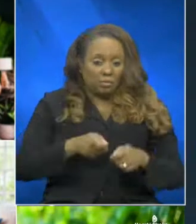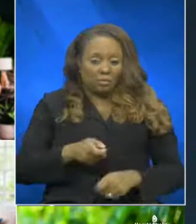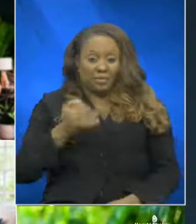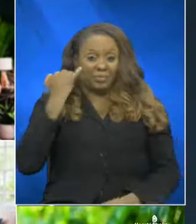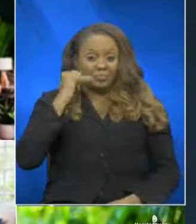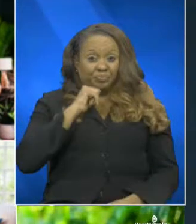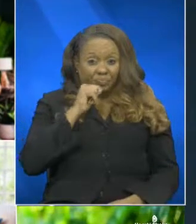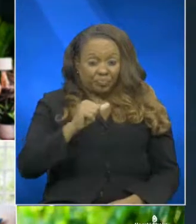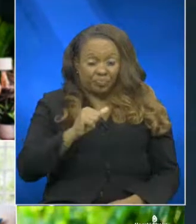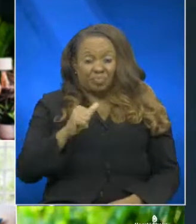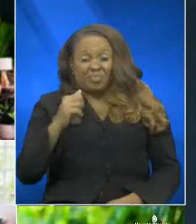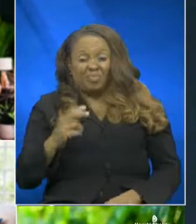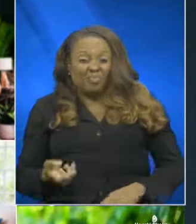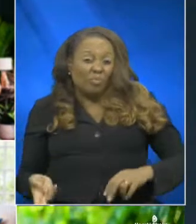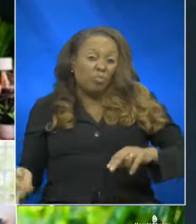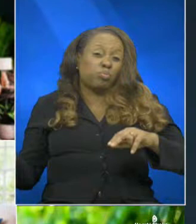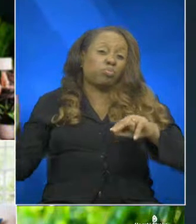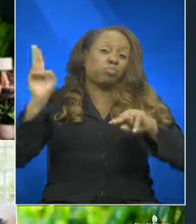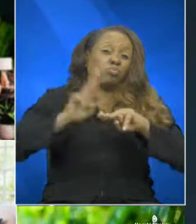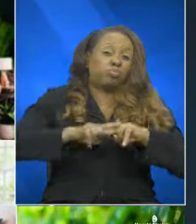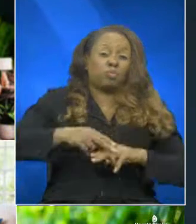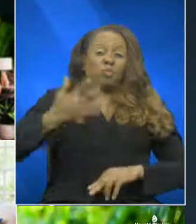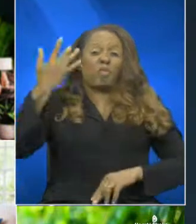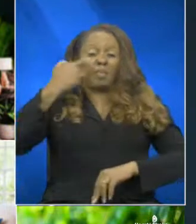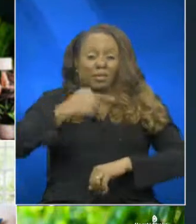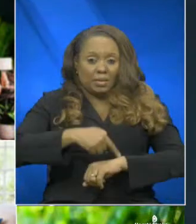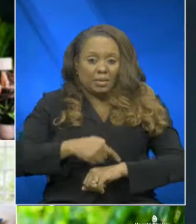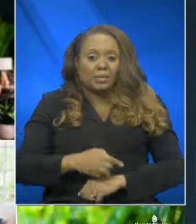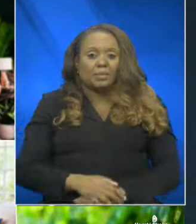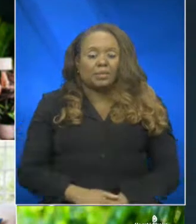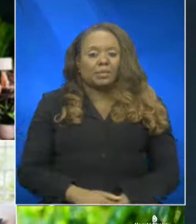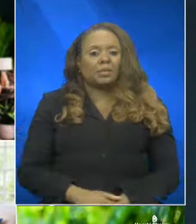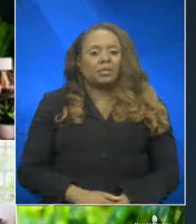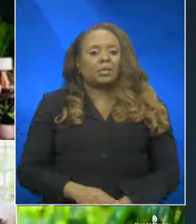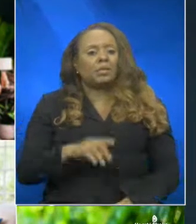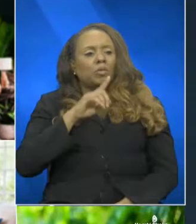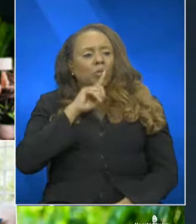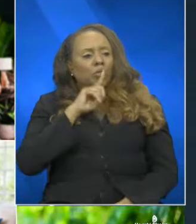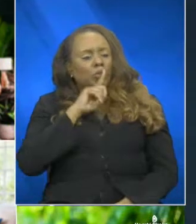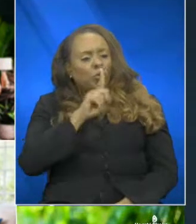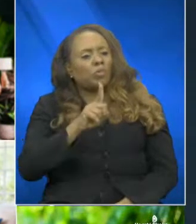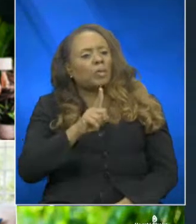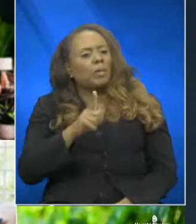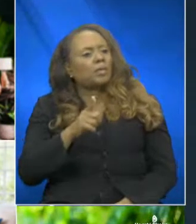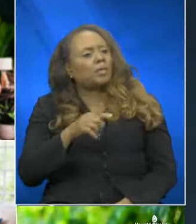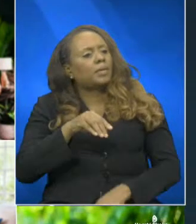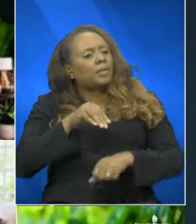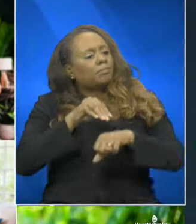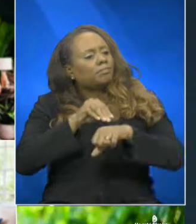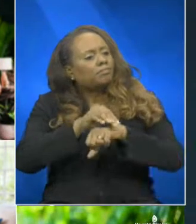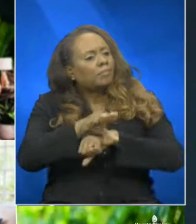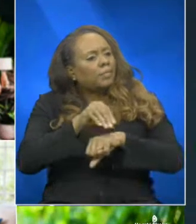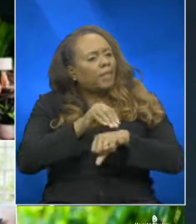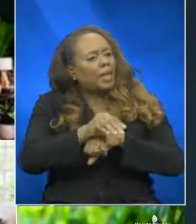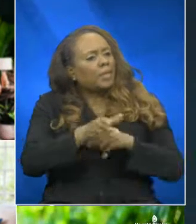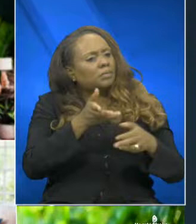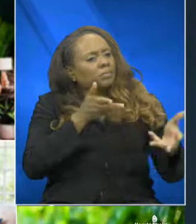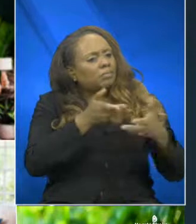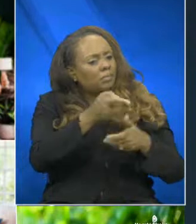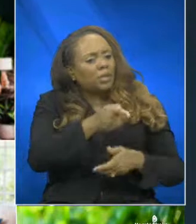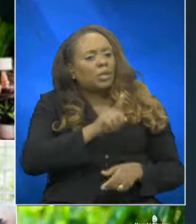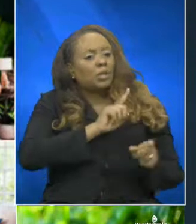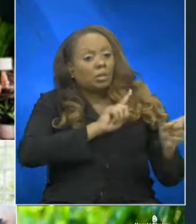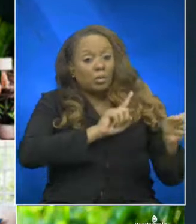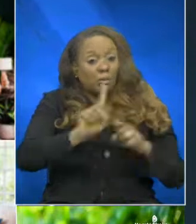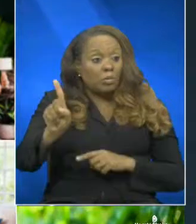5 times. So there are a lot of risk factors here, and I would advise this patient here to make sure that she sees her doctor on a